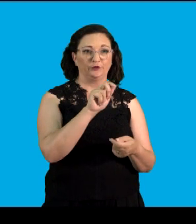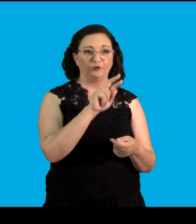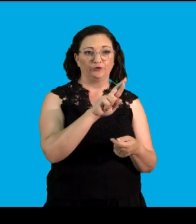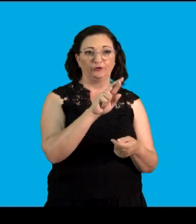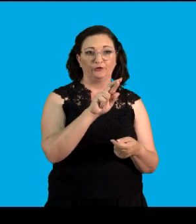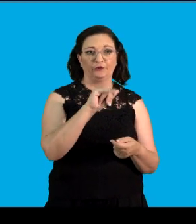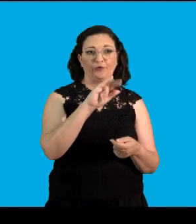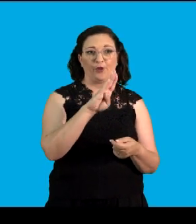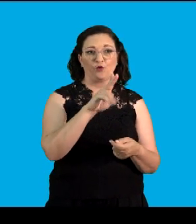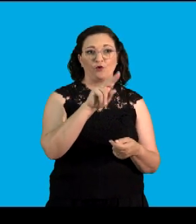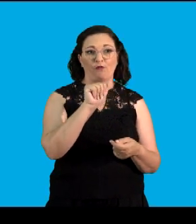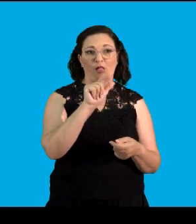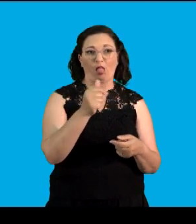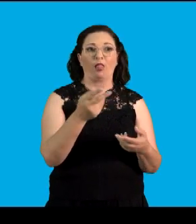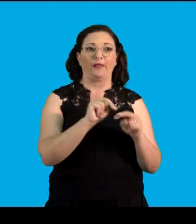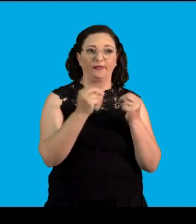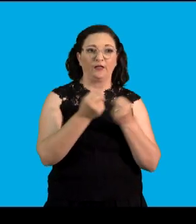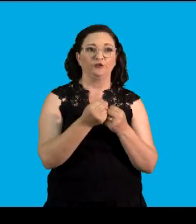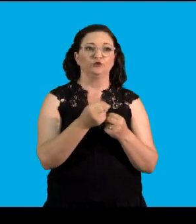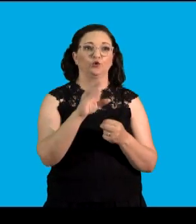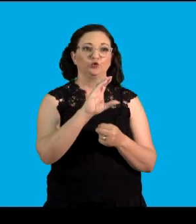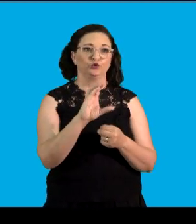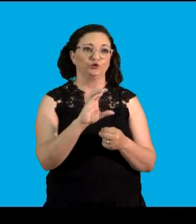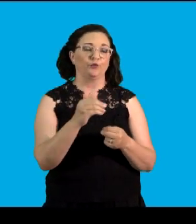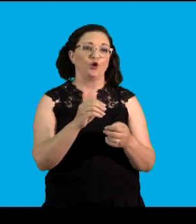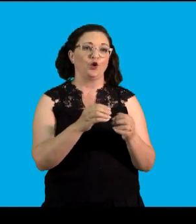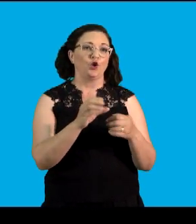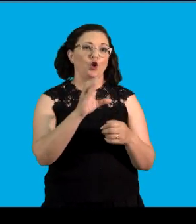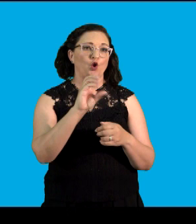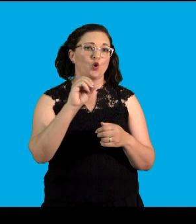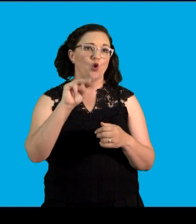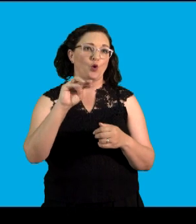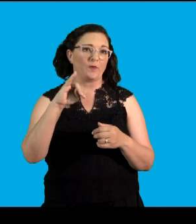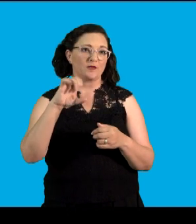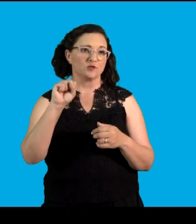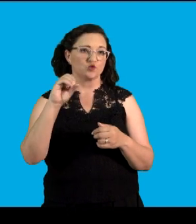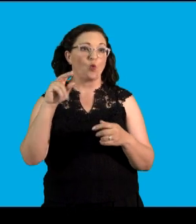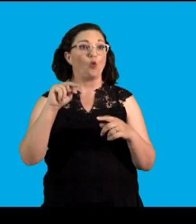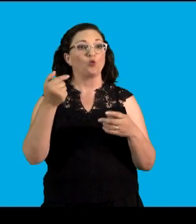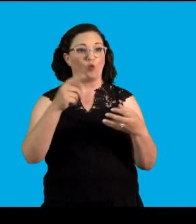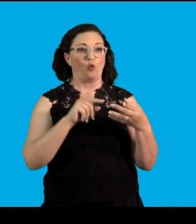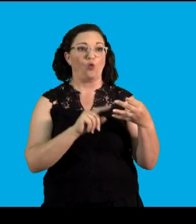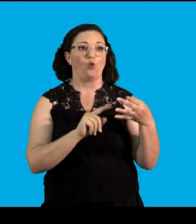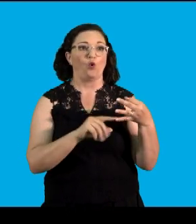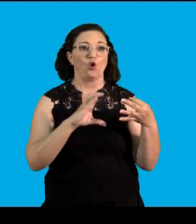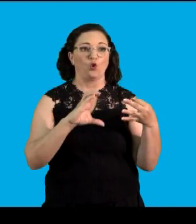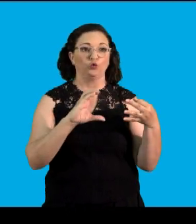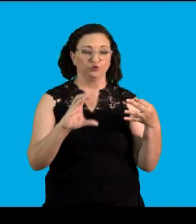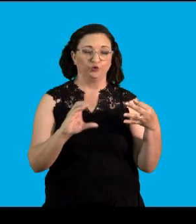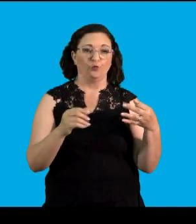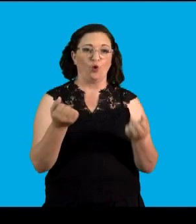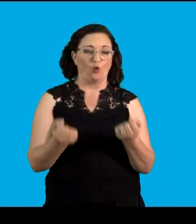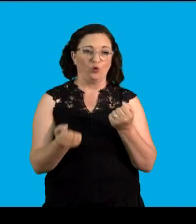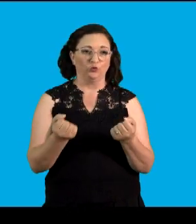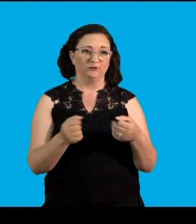National Consumer Commission, right? Those are the answers. Consumer Court, right? Another thing, they said 2, don't